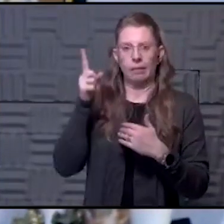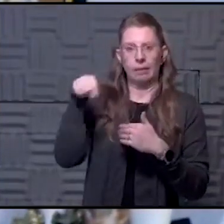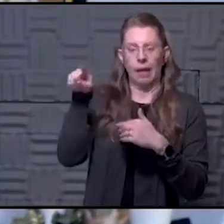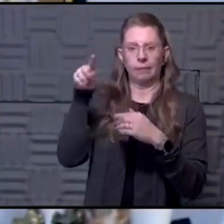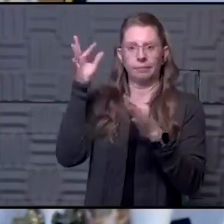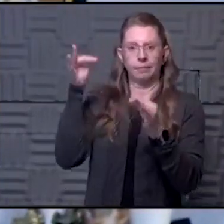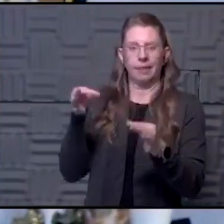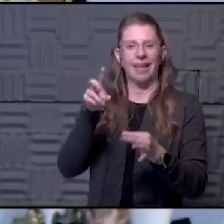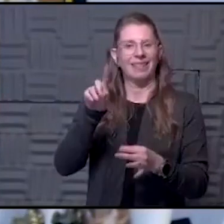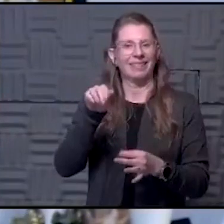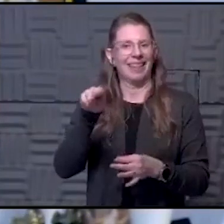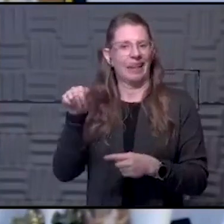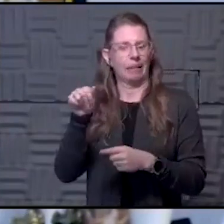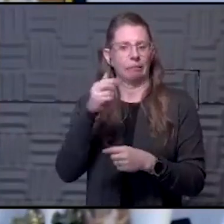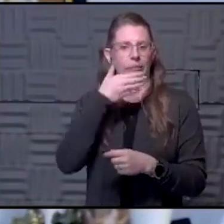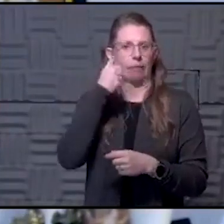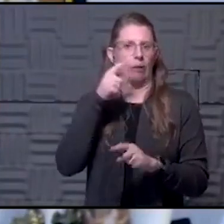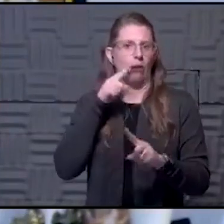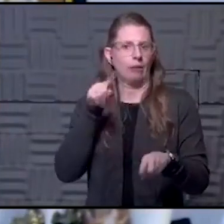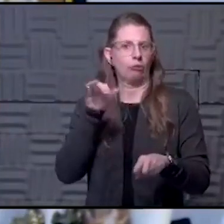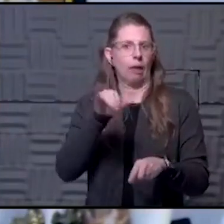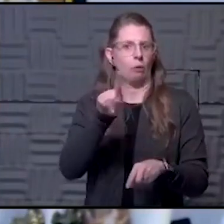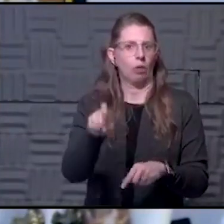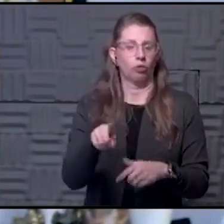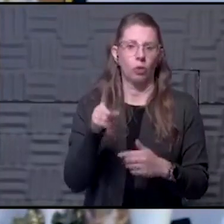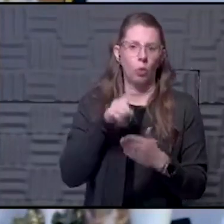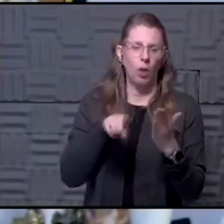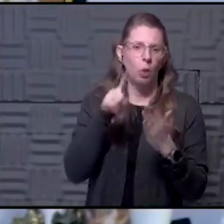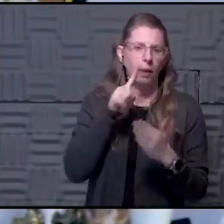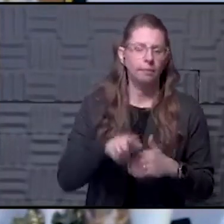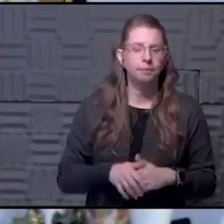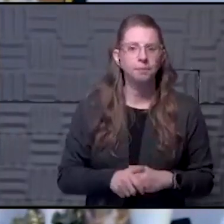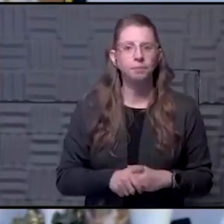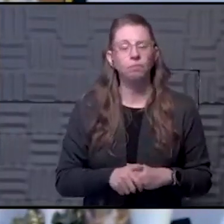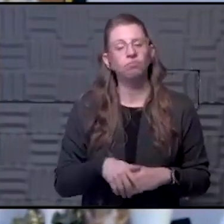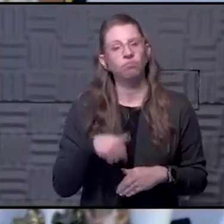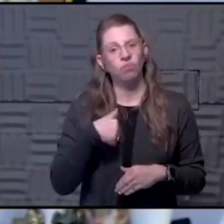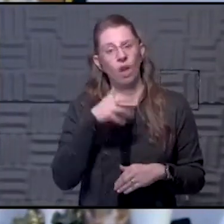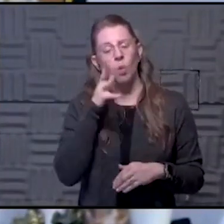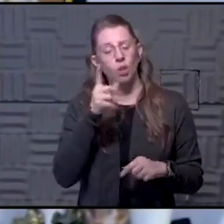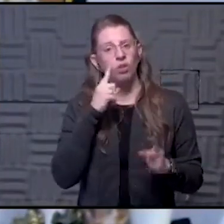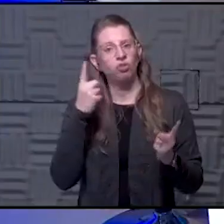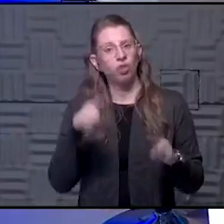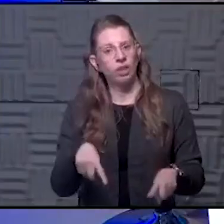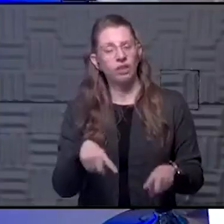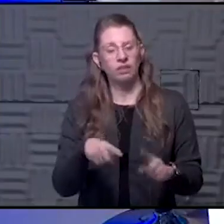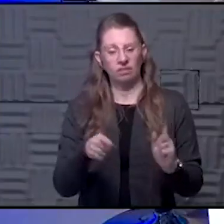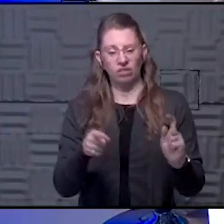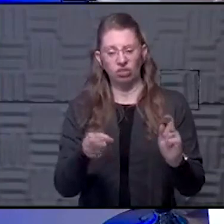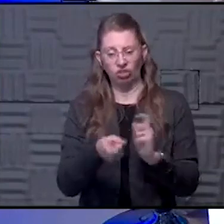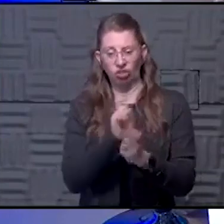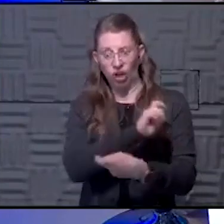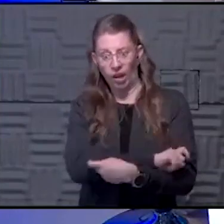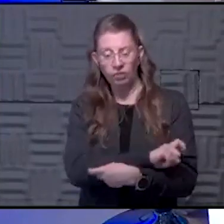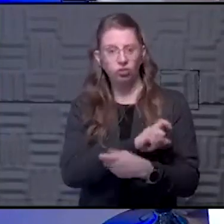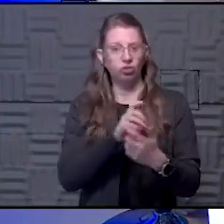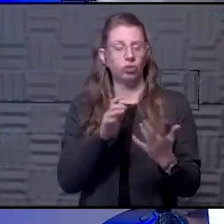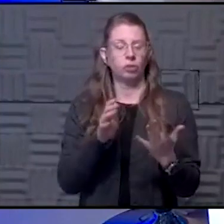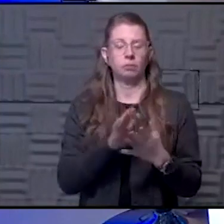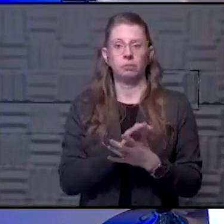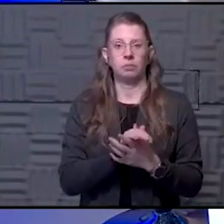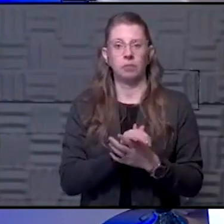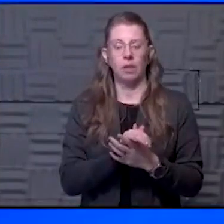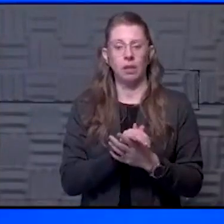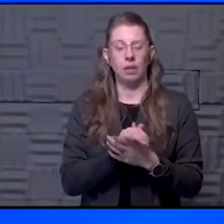Dana would be probably better equipped to answer that. I would agree with you. I mean, they're not changing